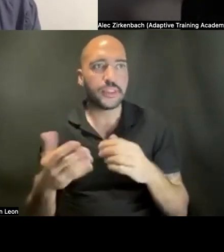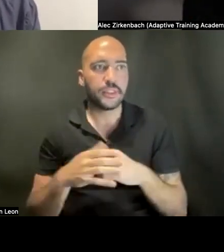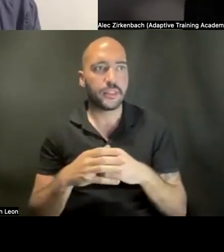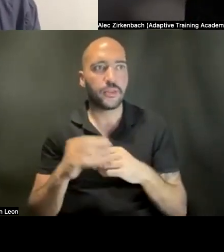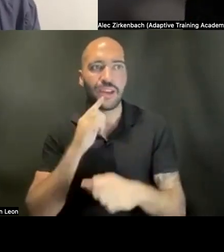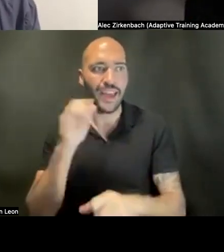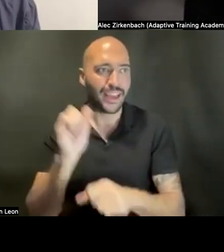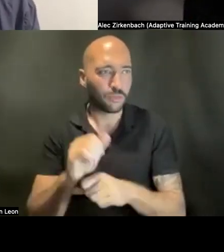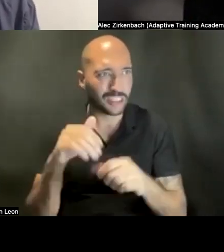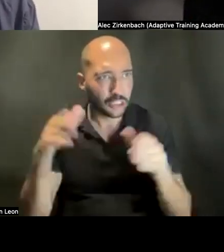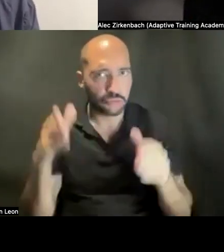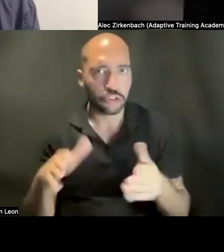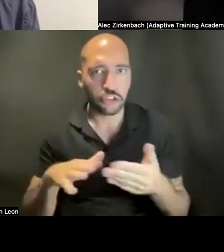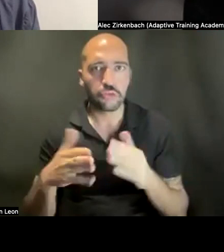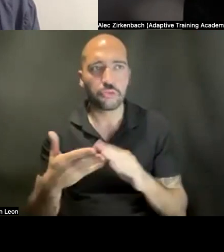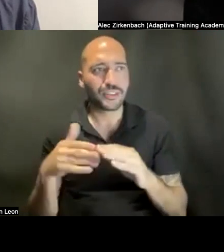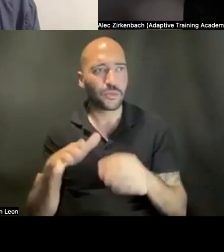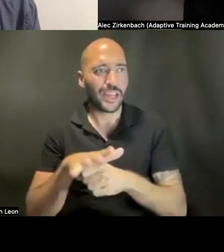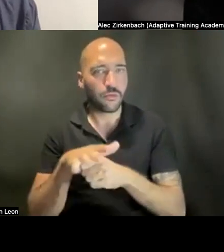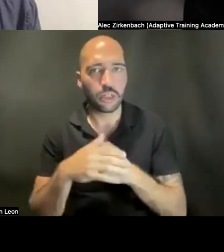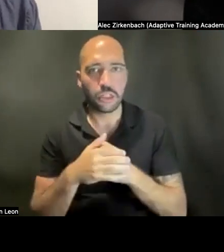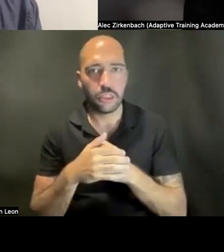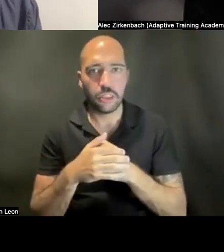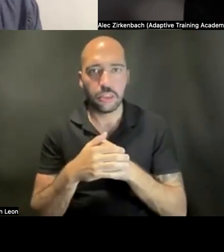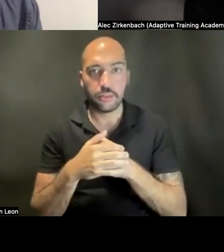actual in-person community in your area,